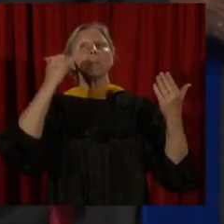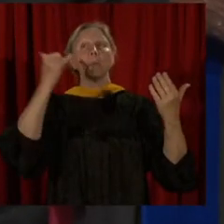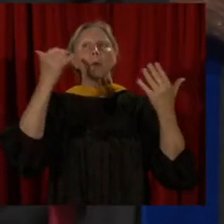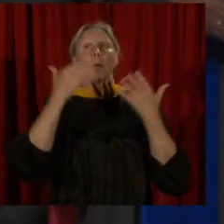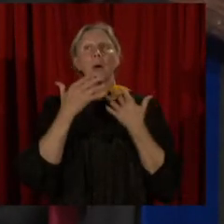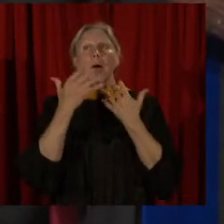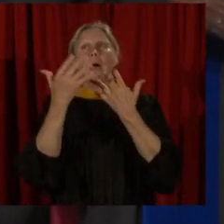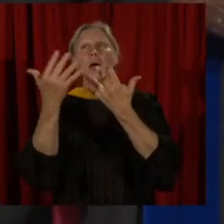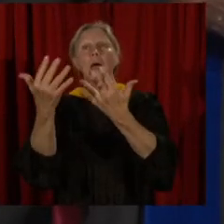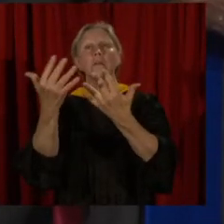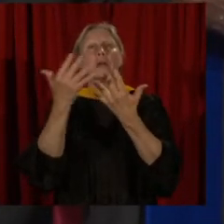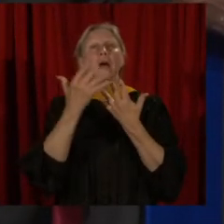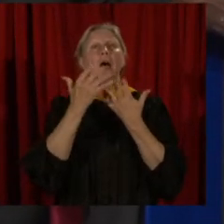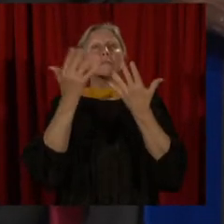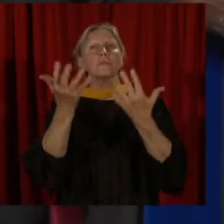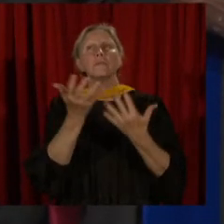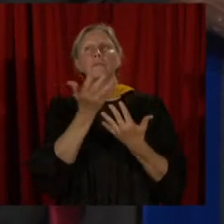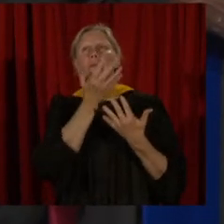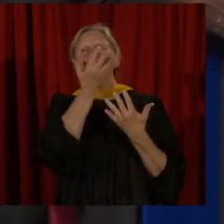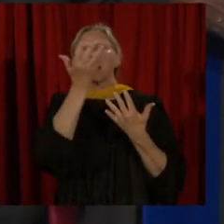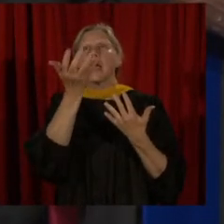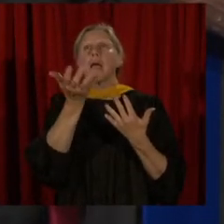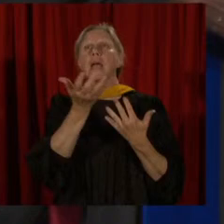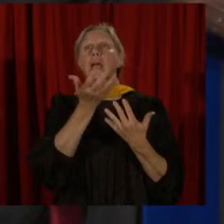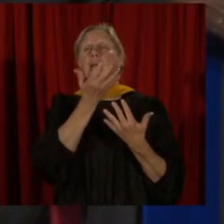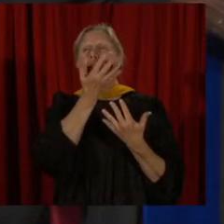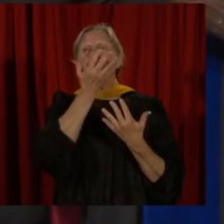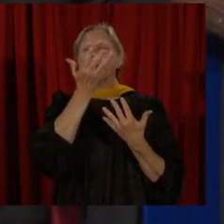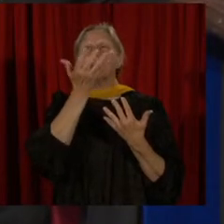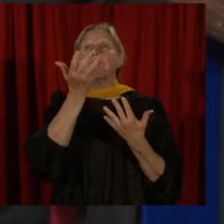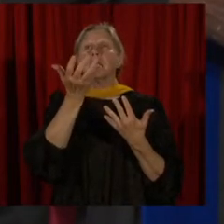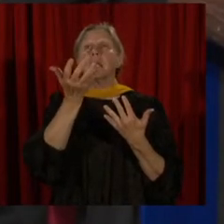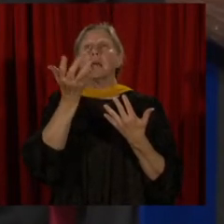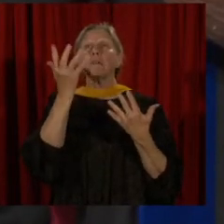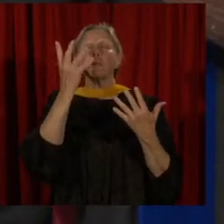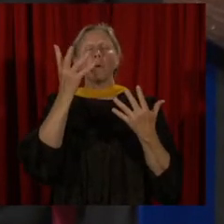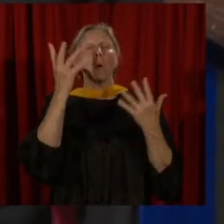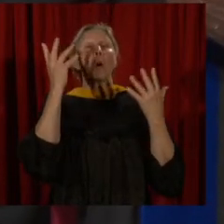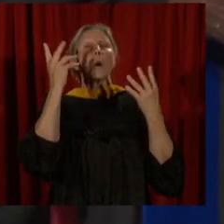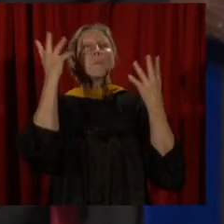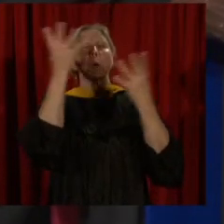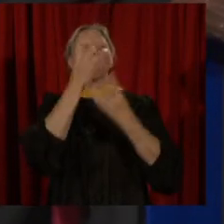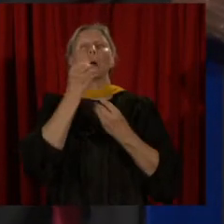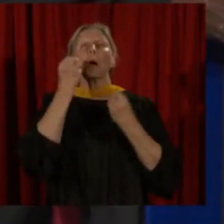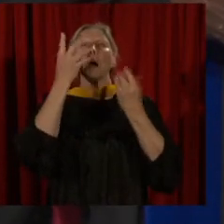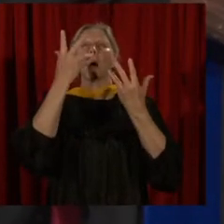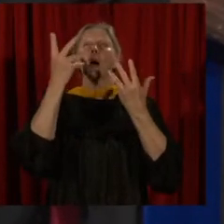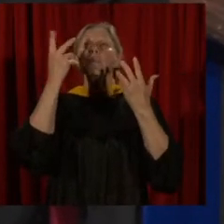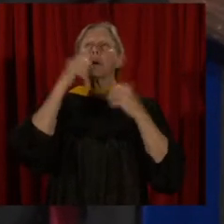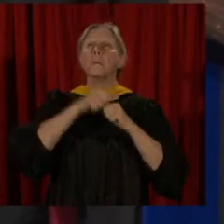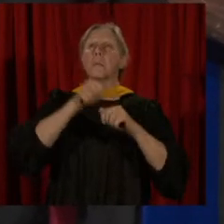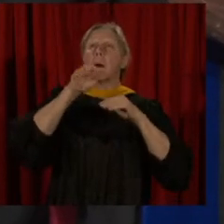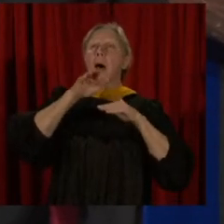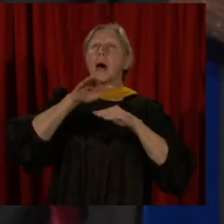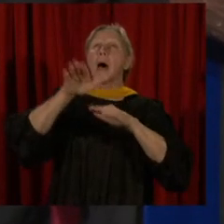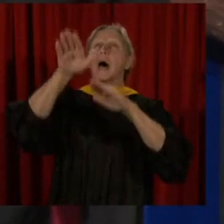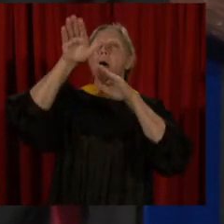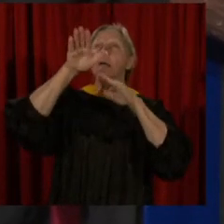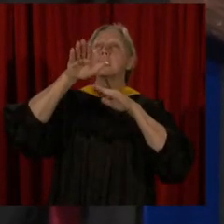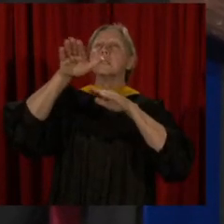amber waves of grain, for purple